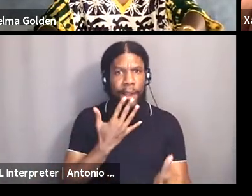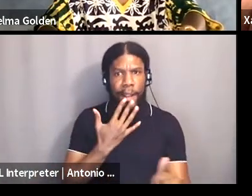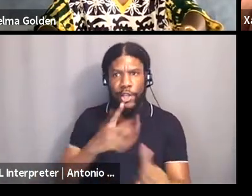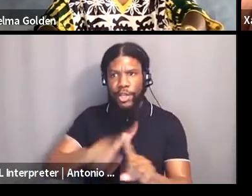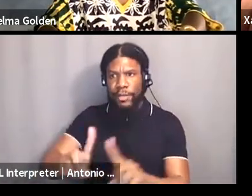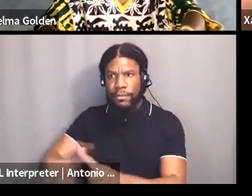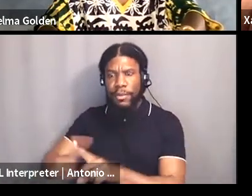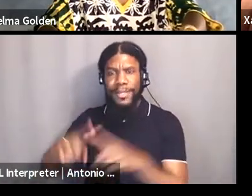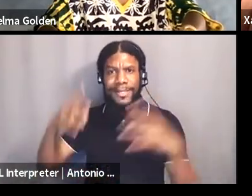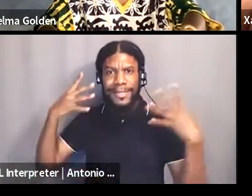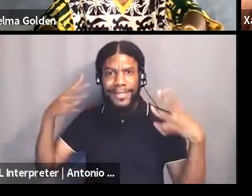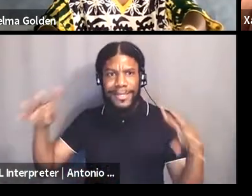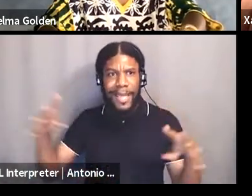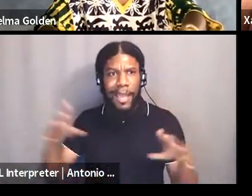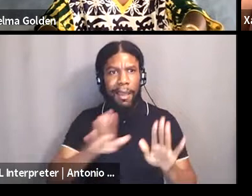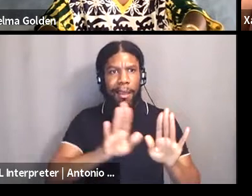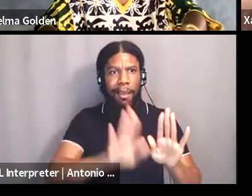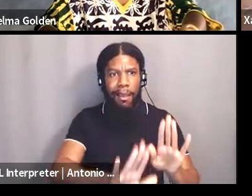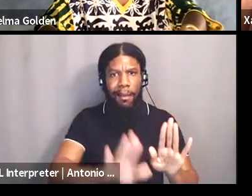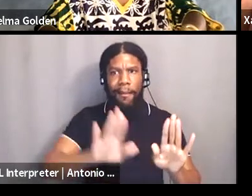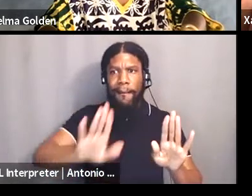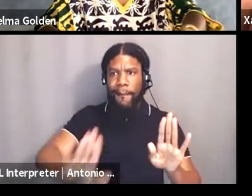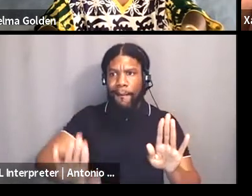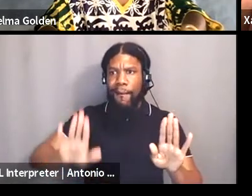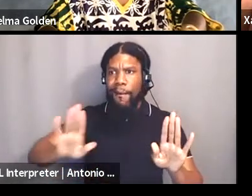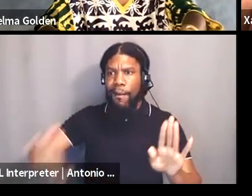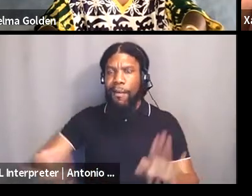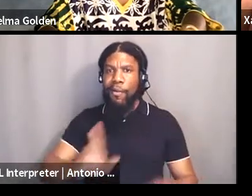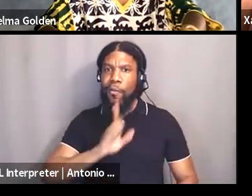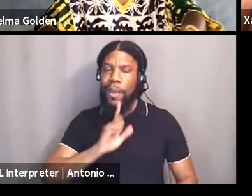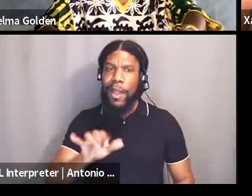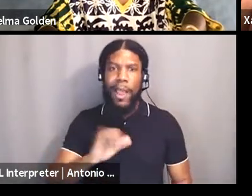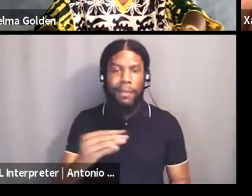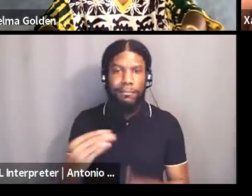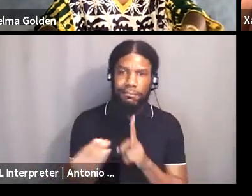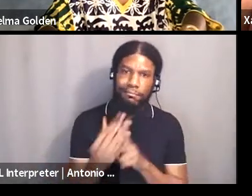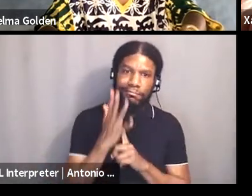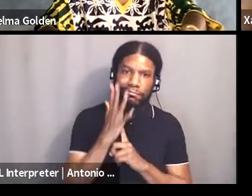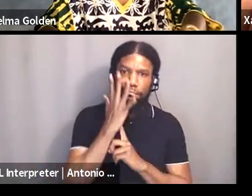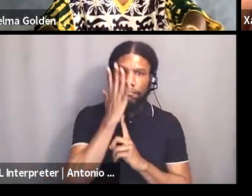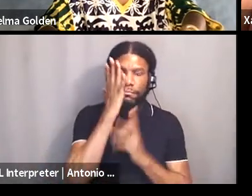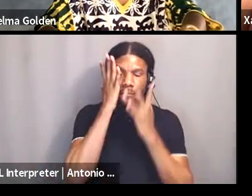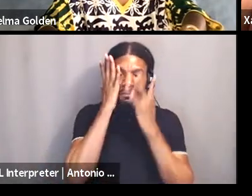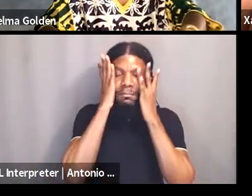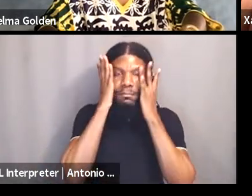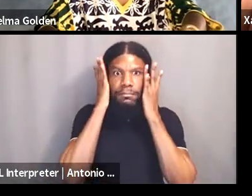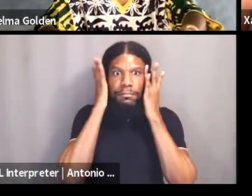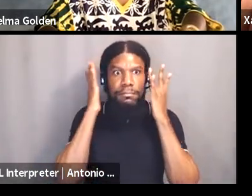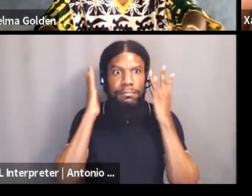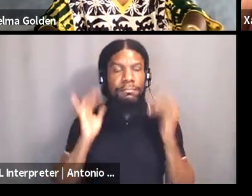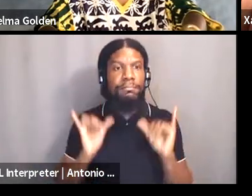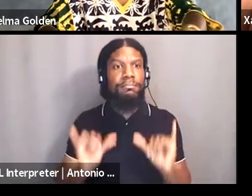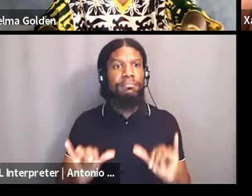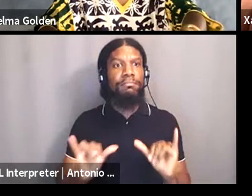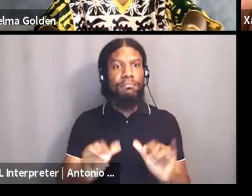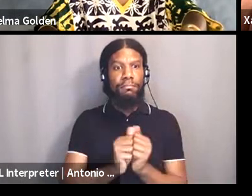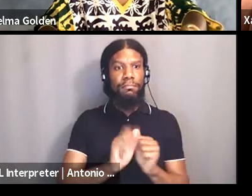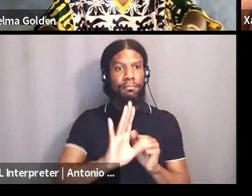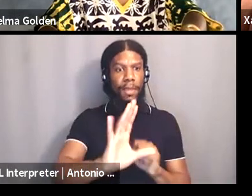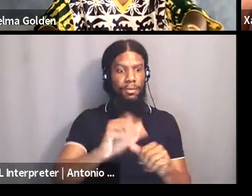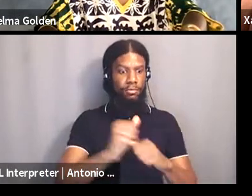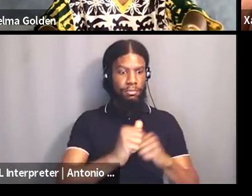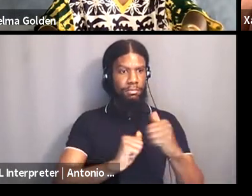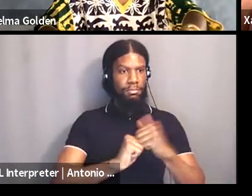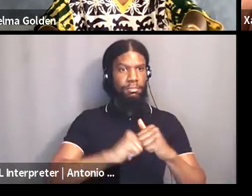just consumed by sort of this element of sort of monumentality with their structures within another sort